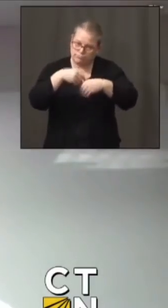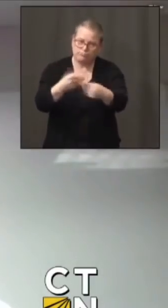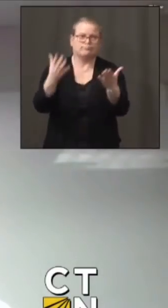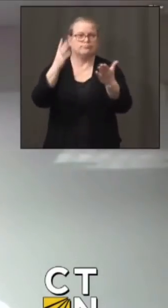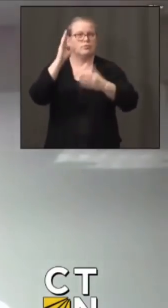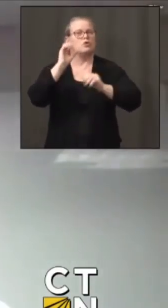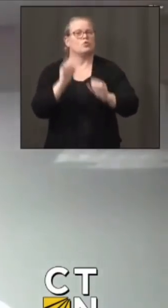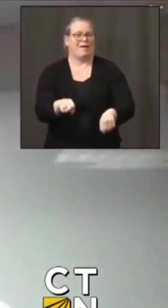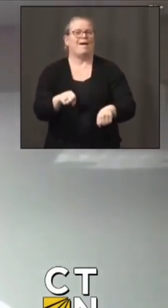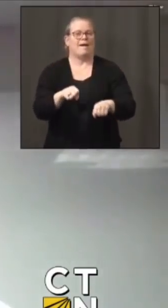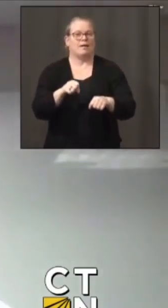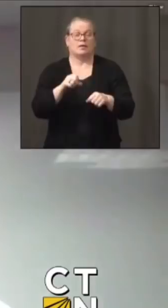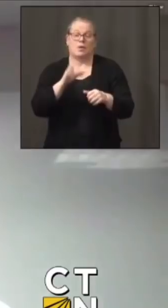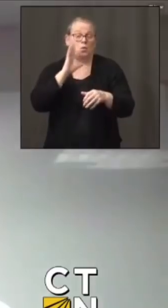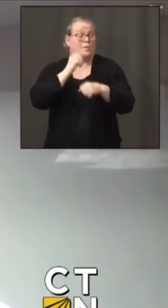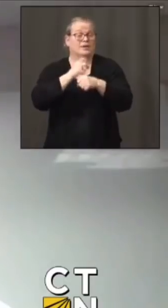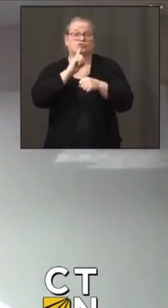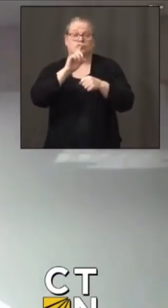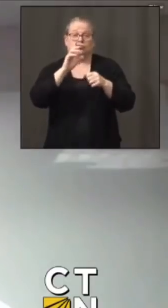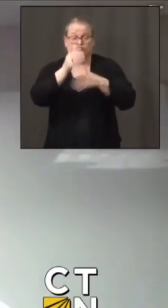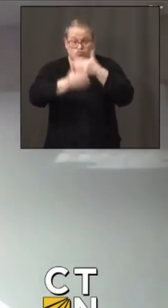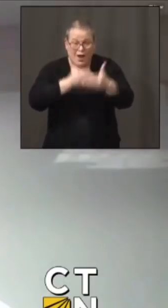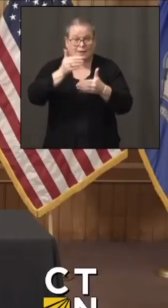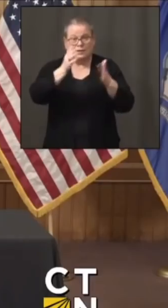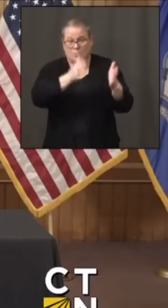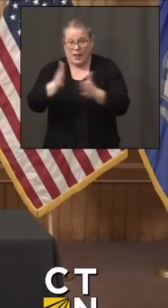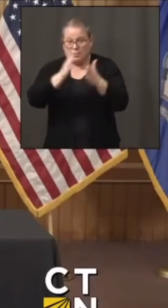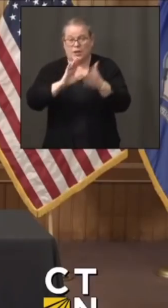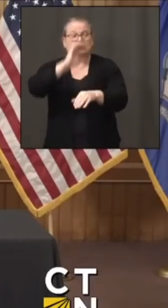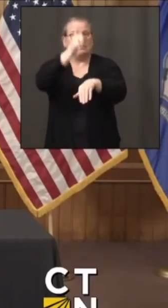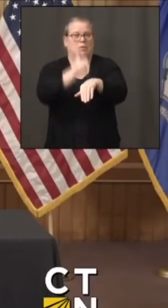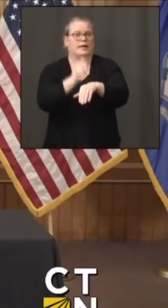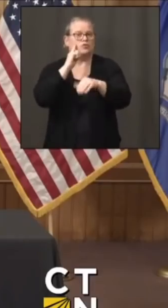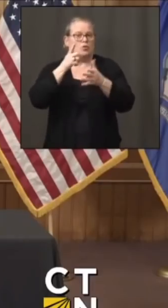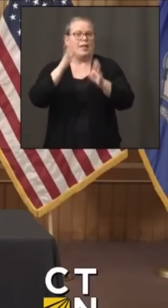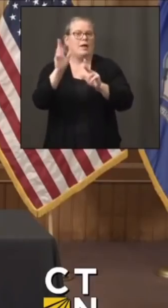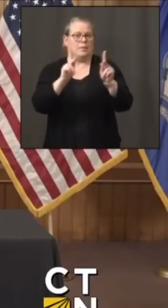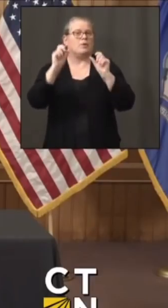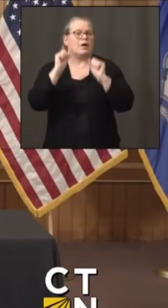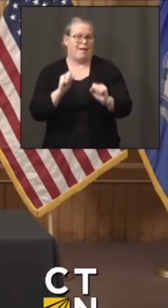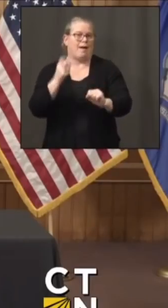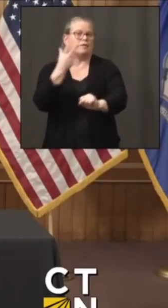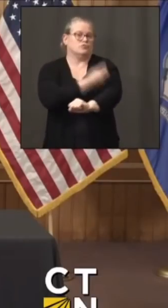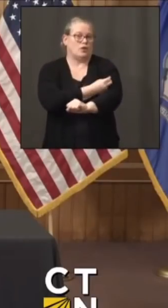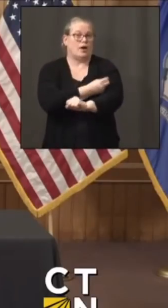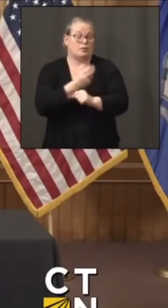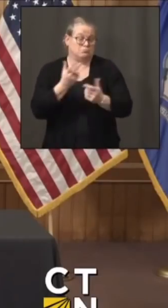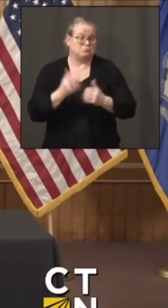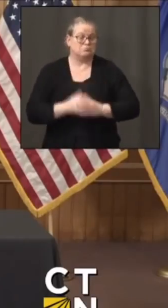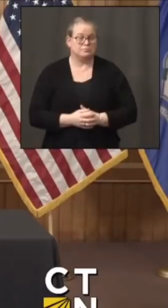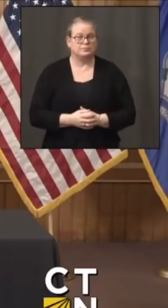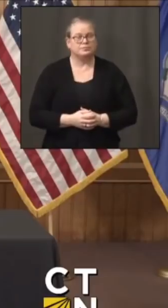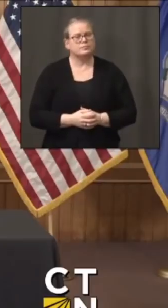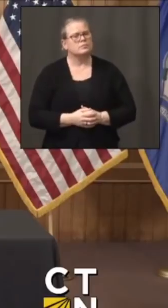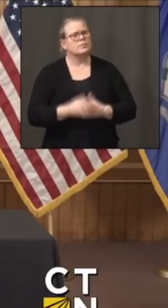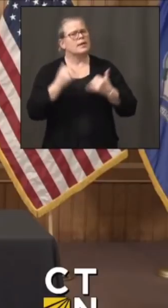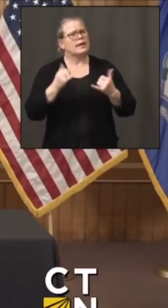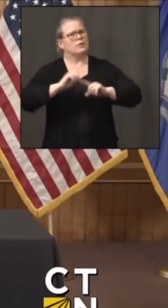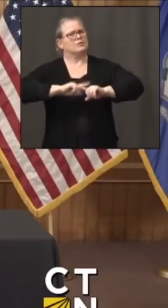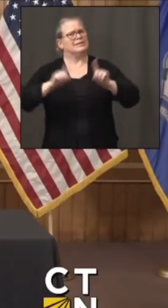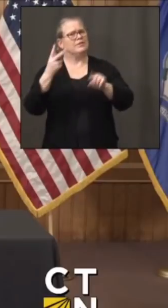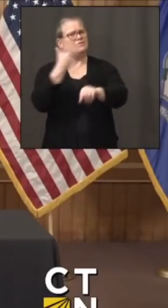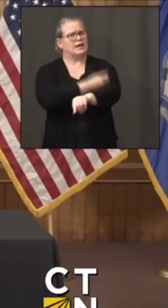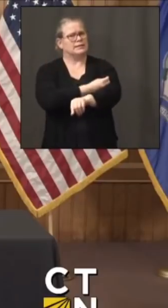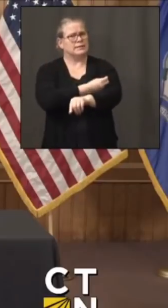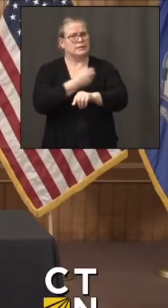such that it facilitates the needs of the community. And now, in terms of the different vaccines, do you have to